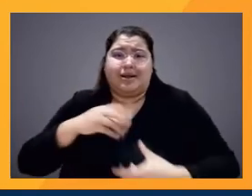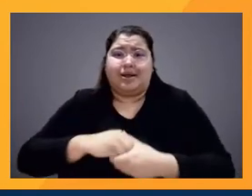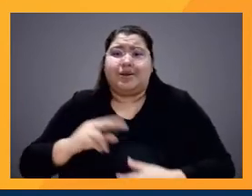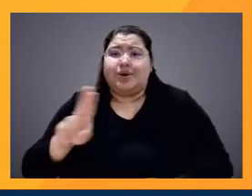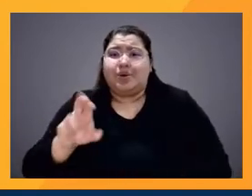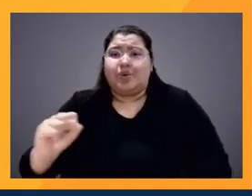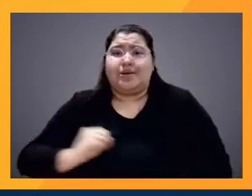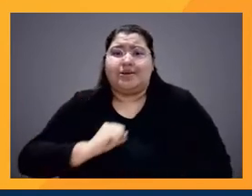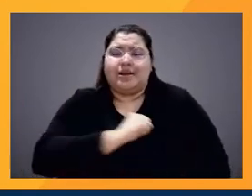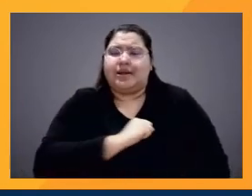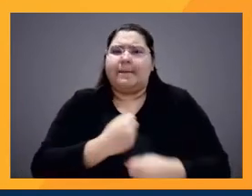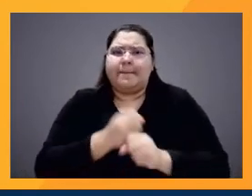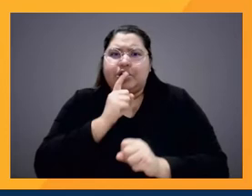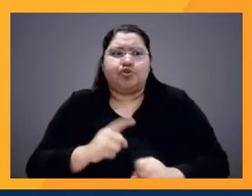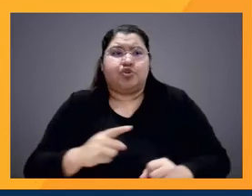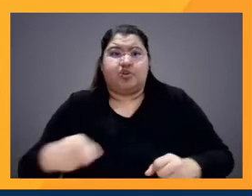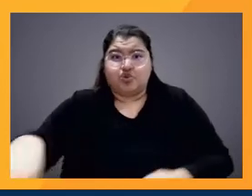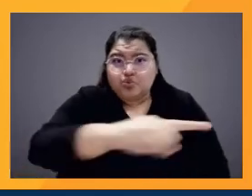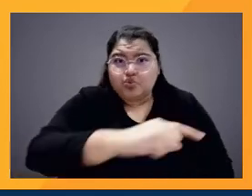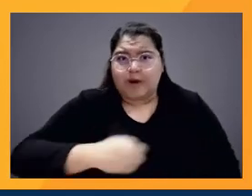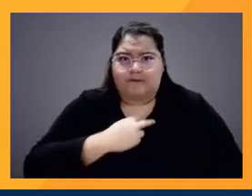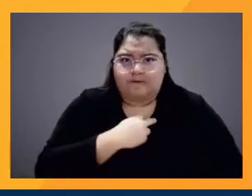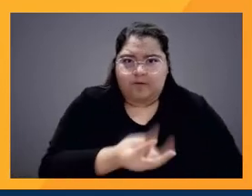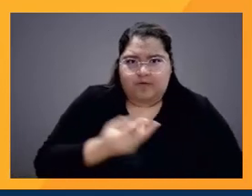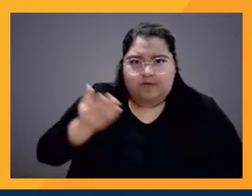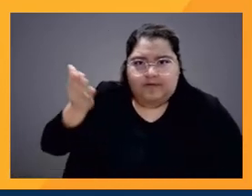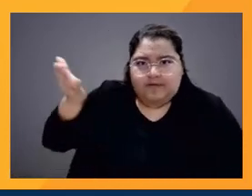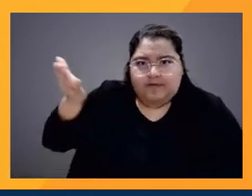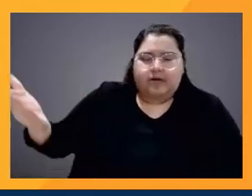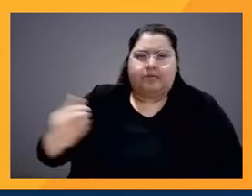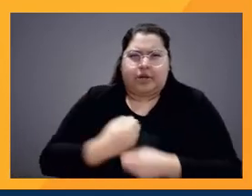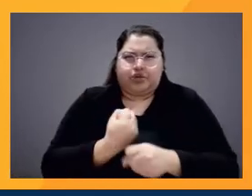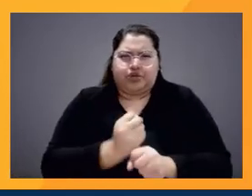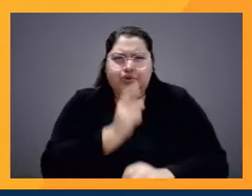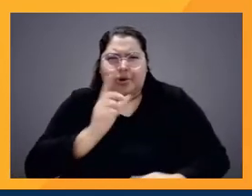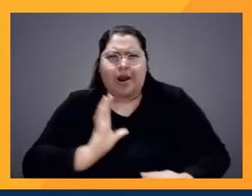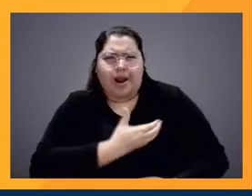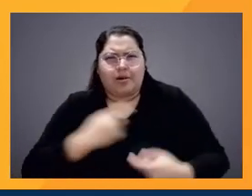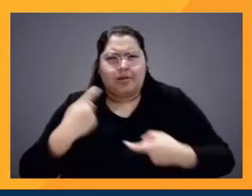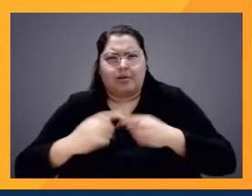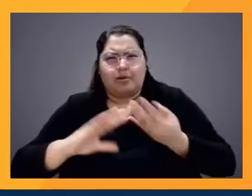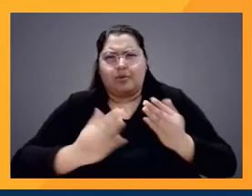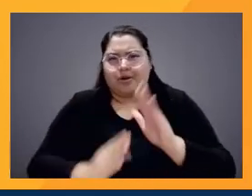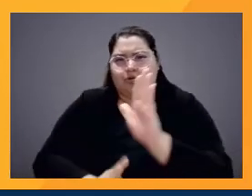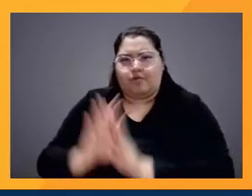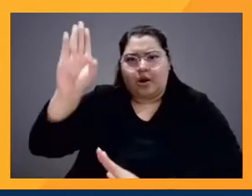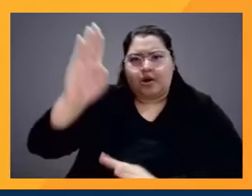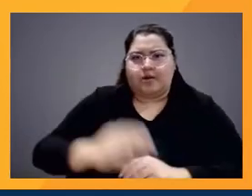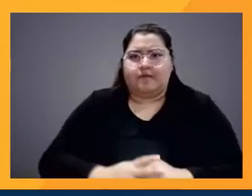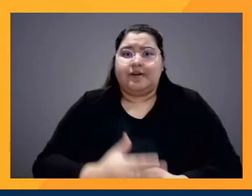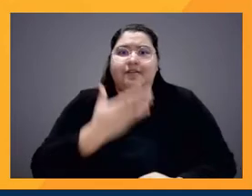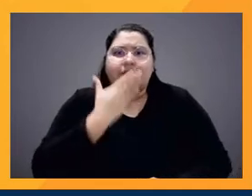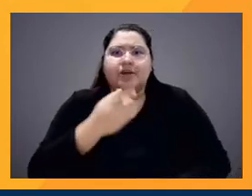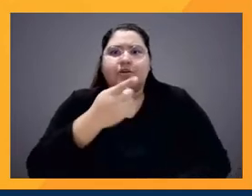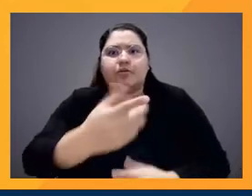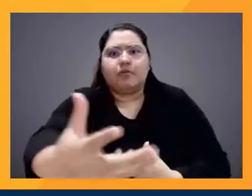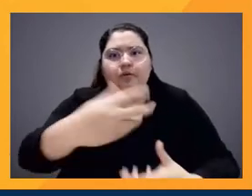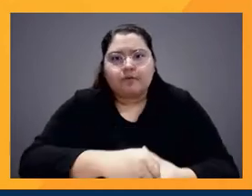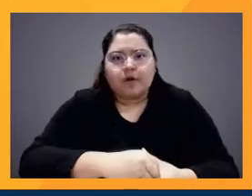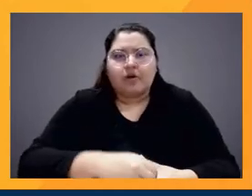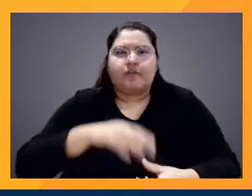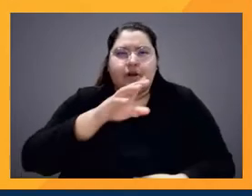for those priorities in the Senate. As the first and only Latina in the U.S. Senate, I am committed to making